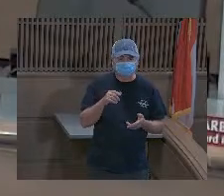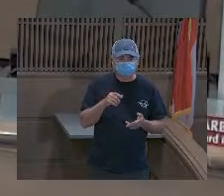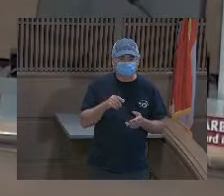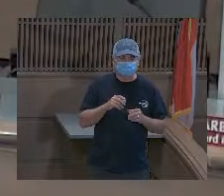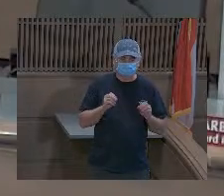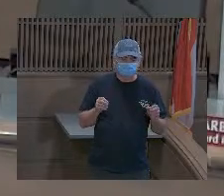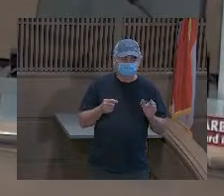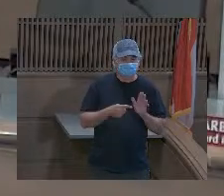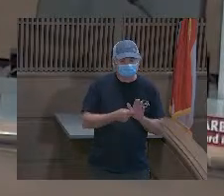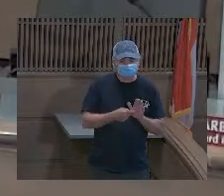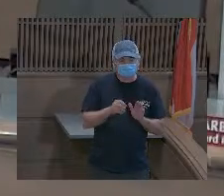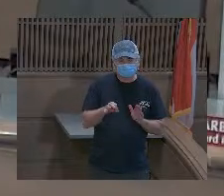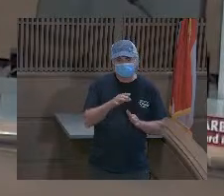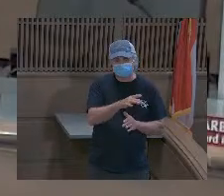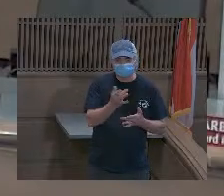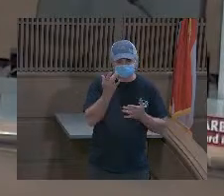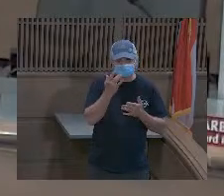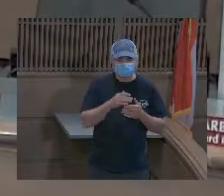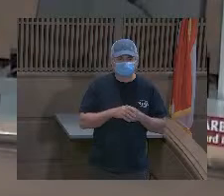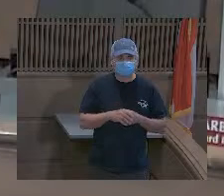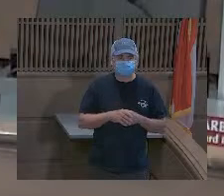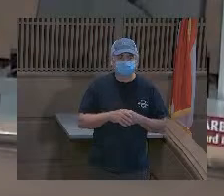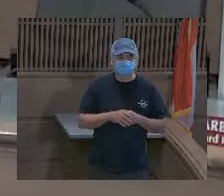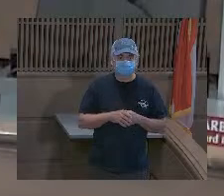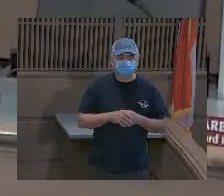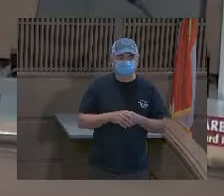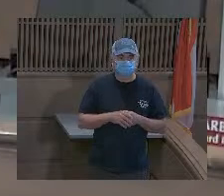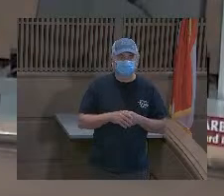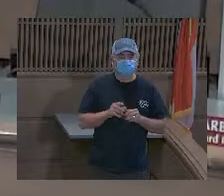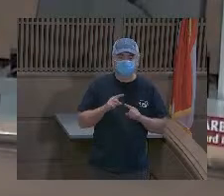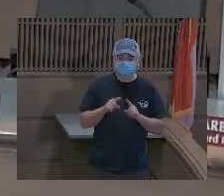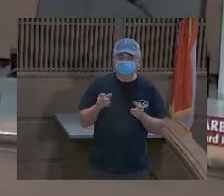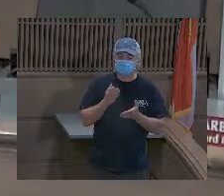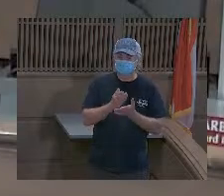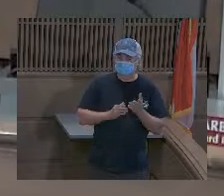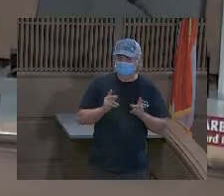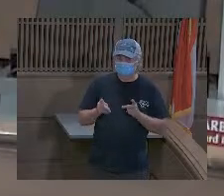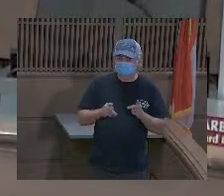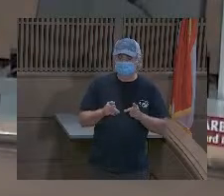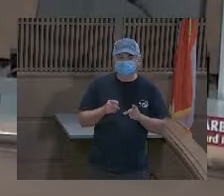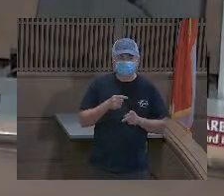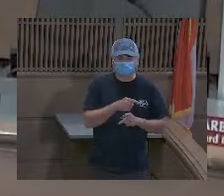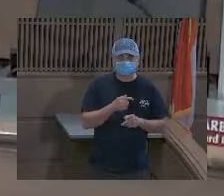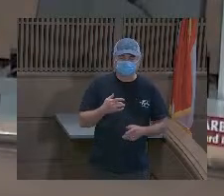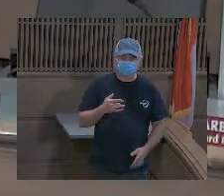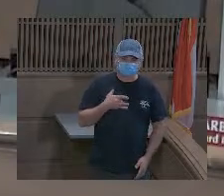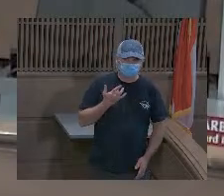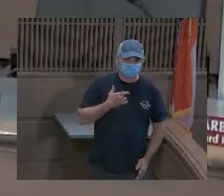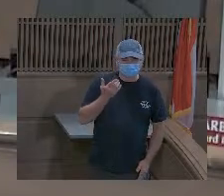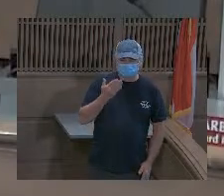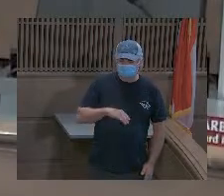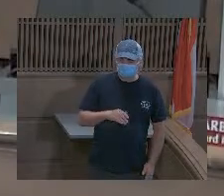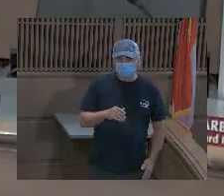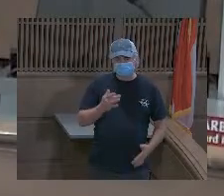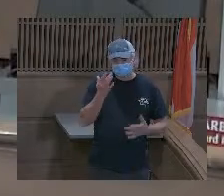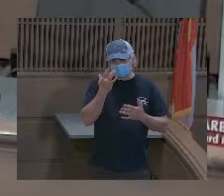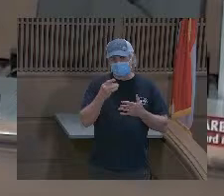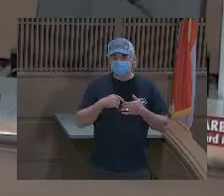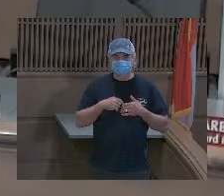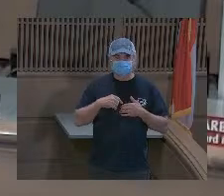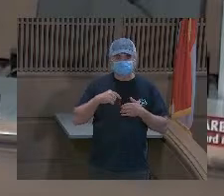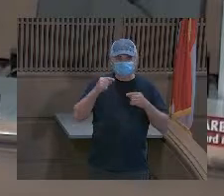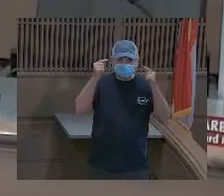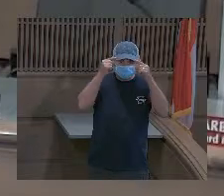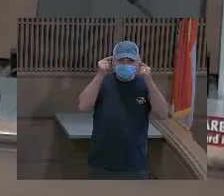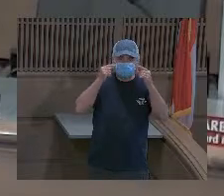individual in that case, even if they spread it. But we know from months and months of experience that